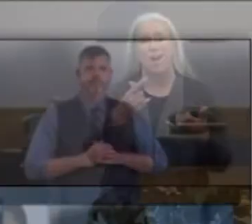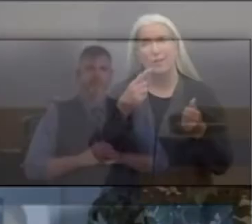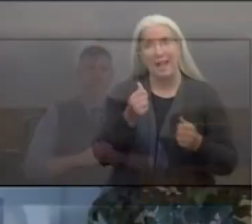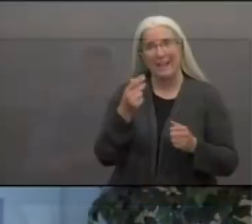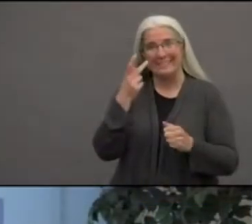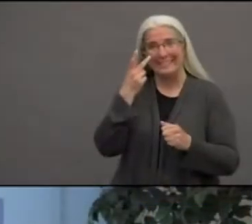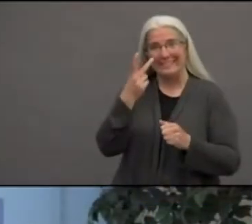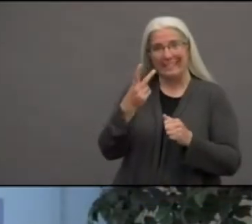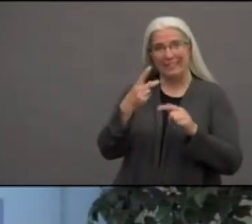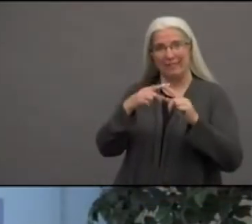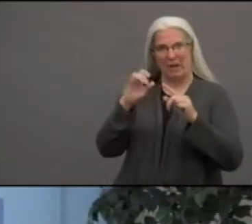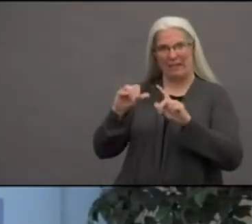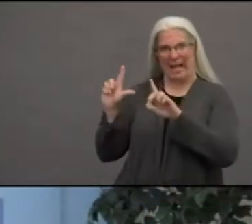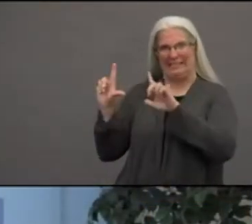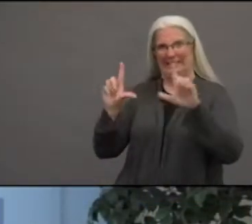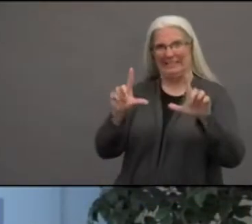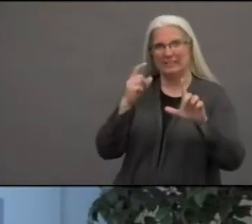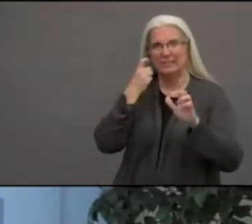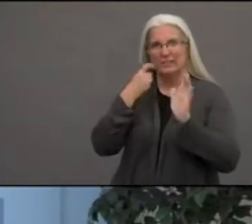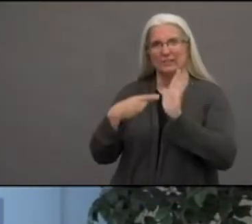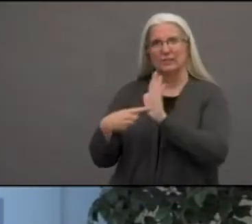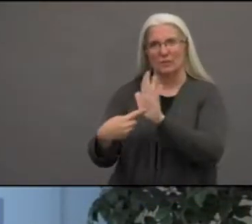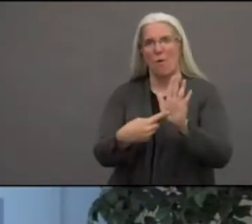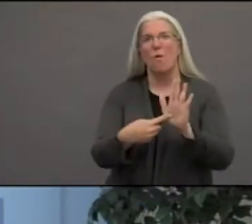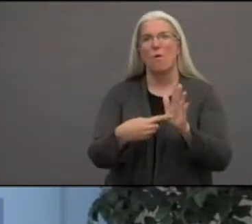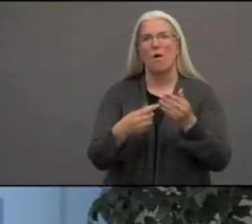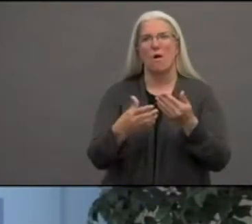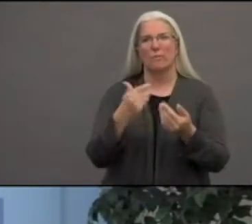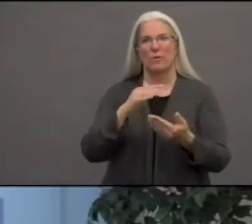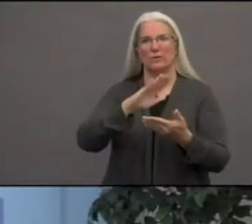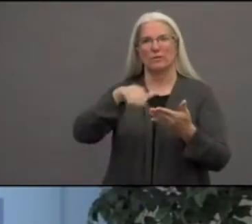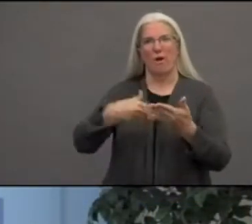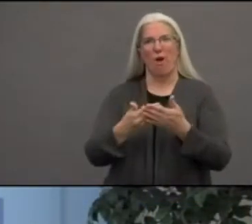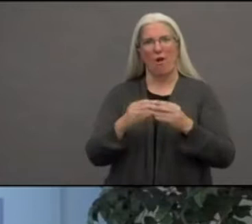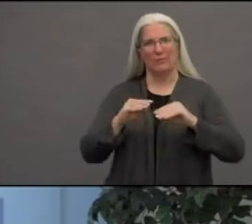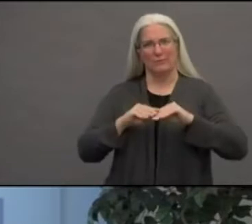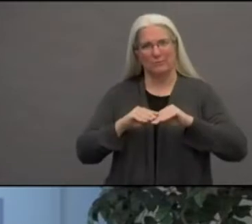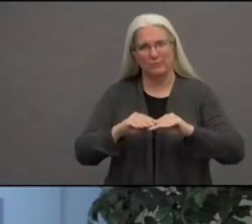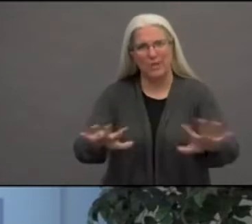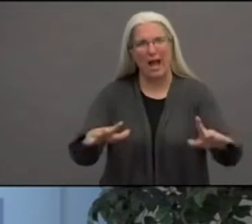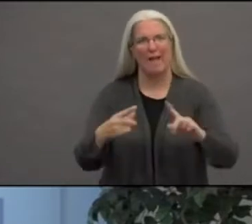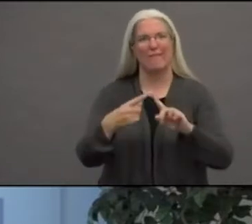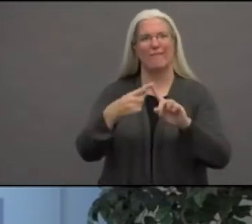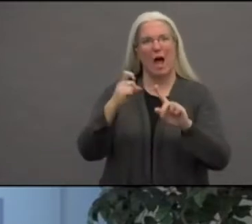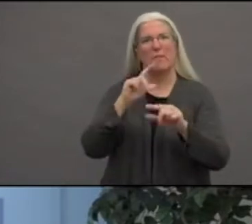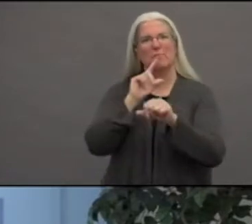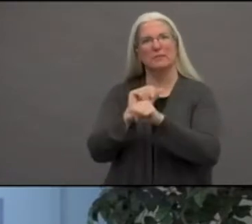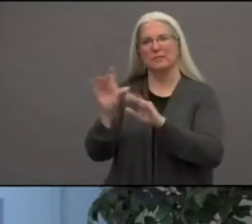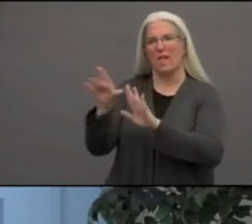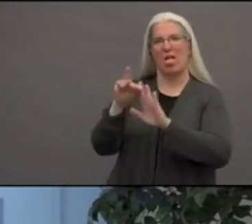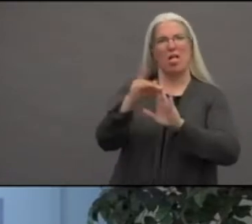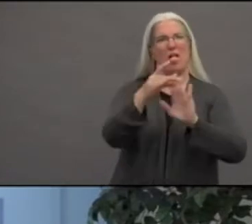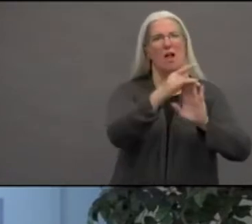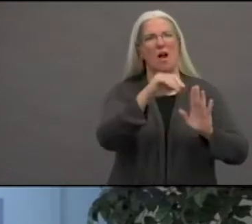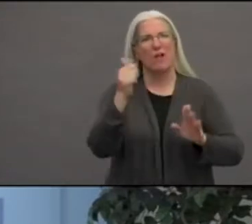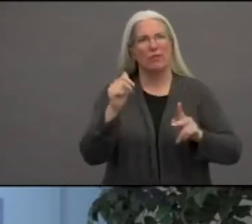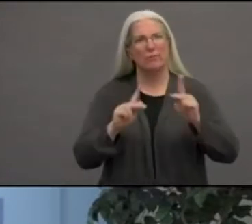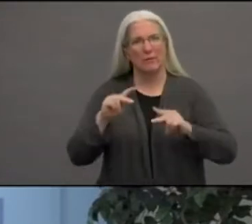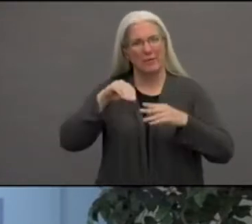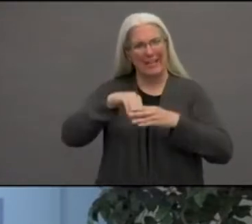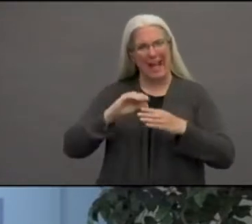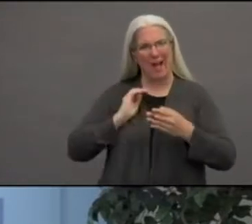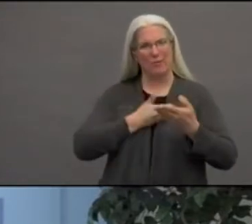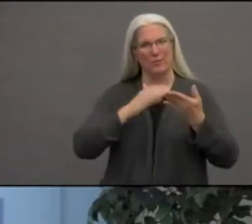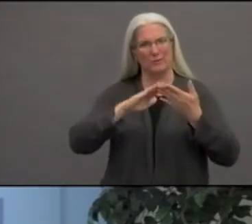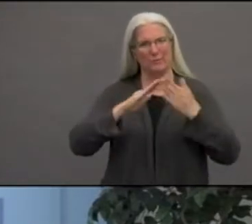County. Transmissions occur by contact to case or presumed community transmission. So Abby, this means it's